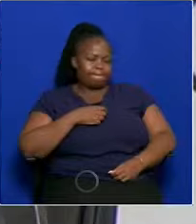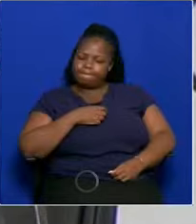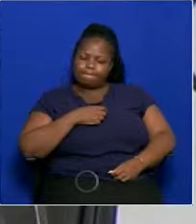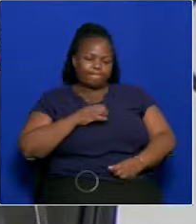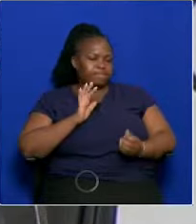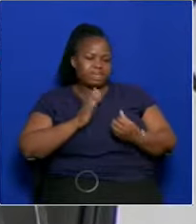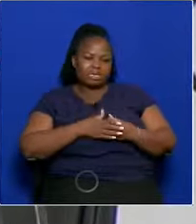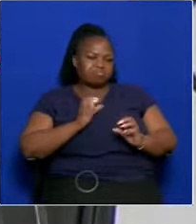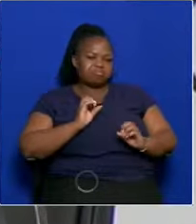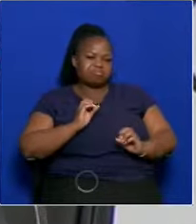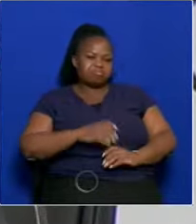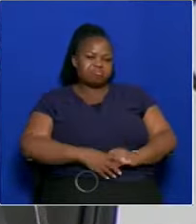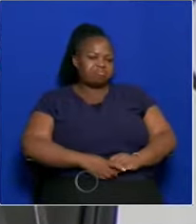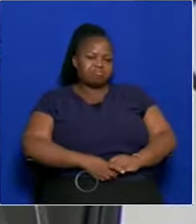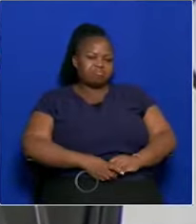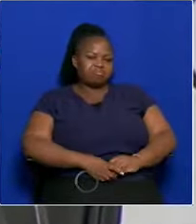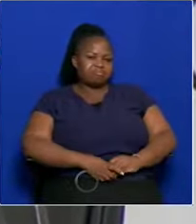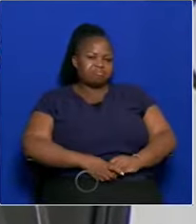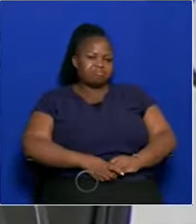Okay, thank you.